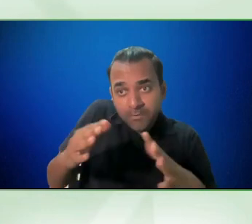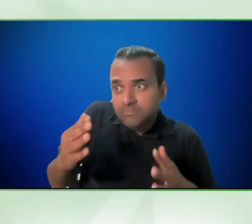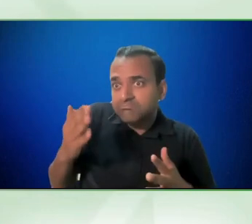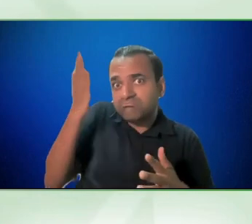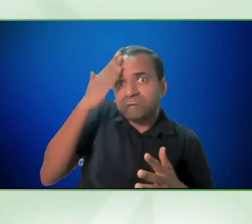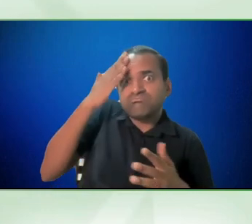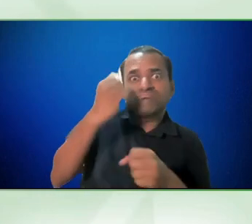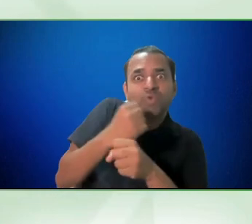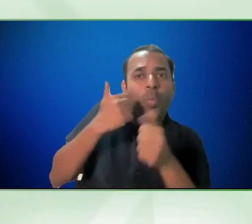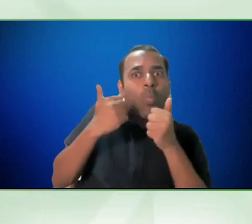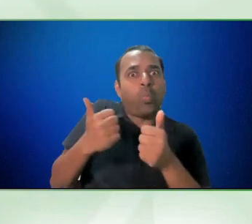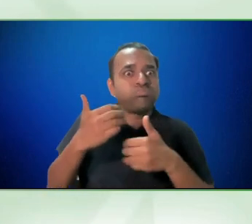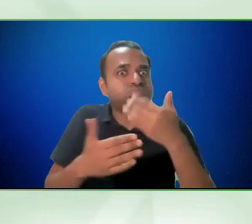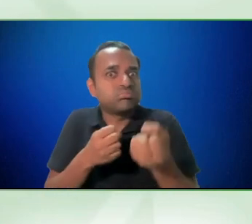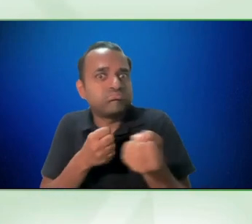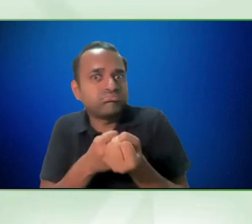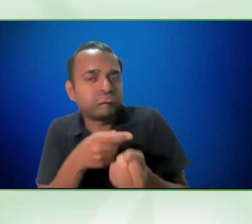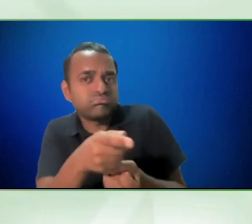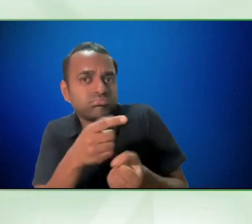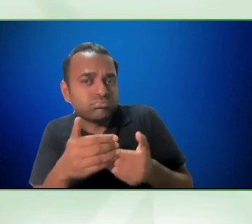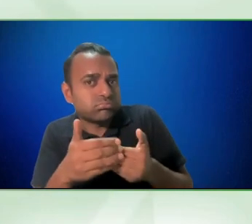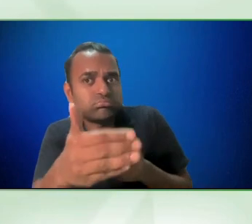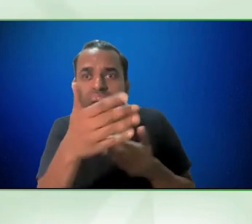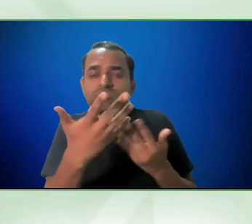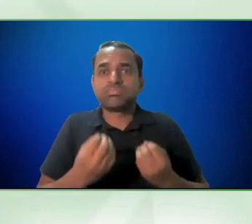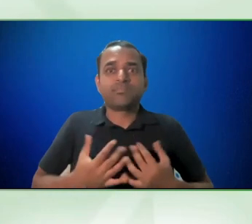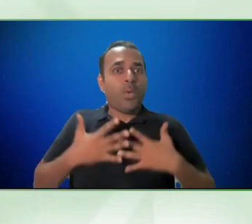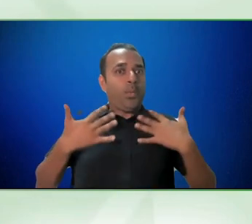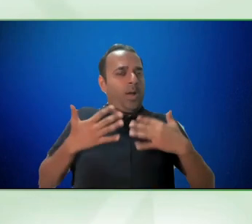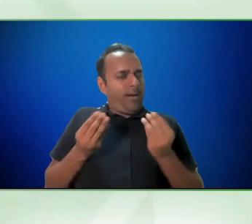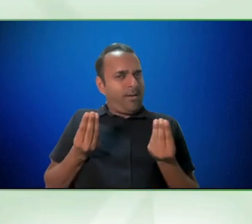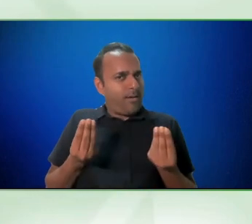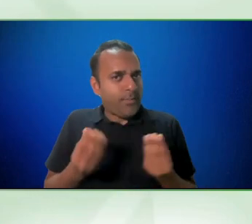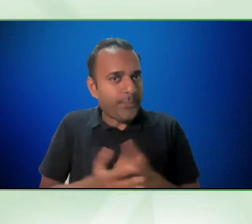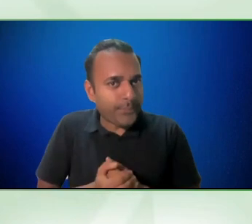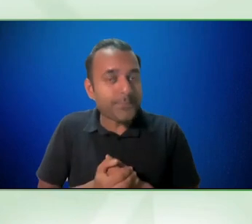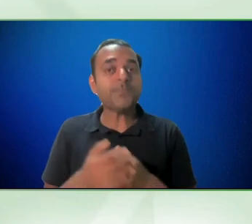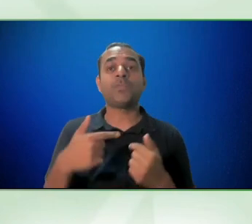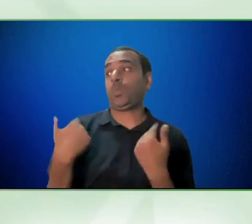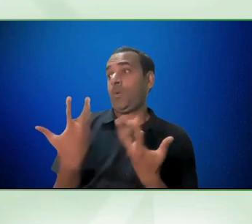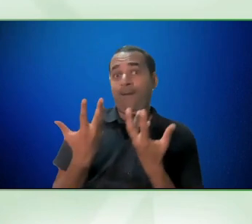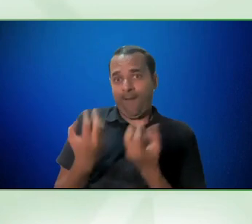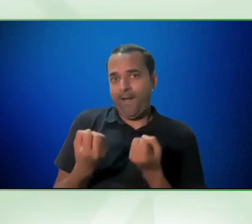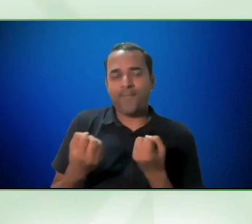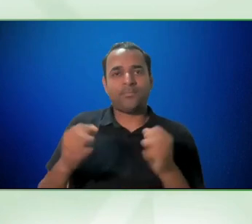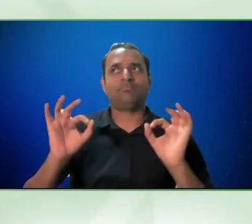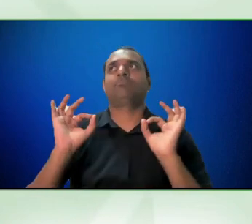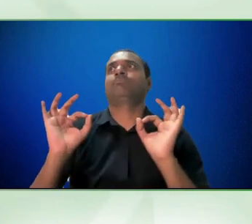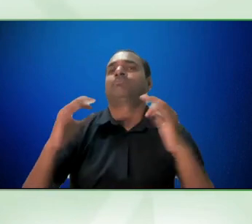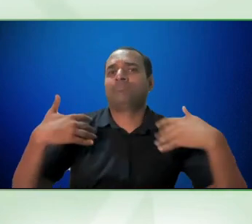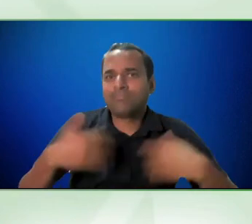friends that they know this will help. And so to any financial institution listening, what is kind of the